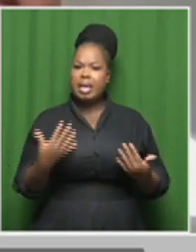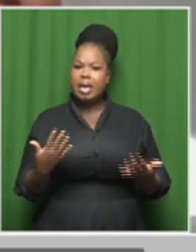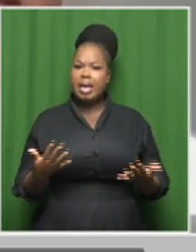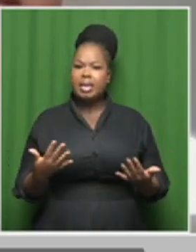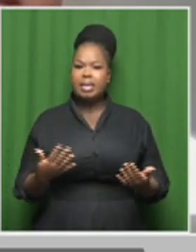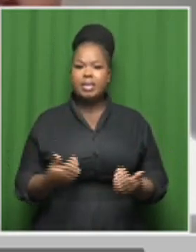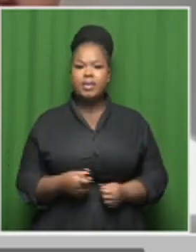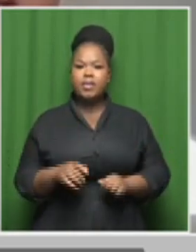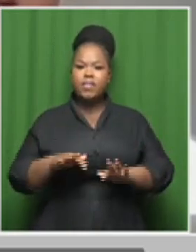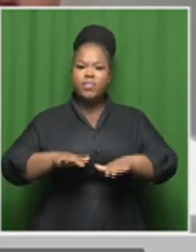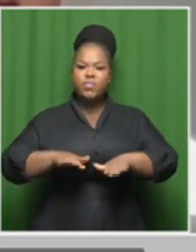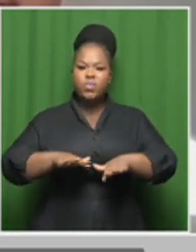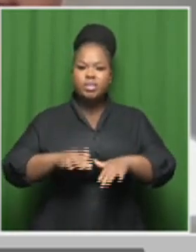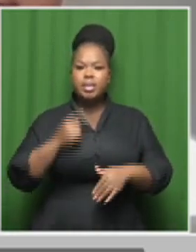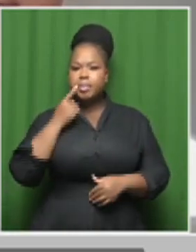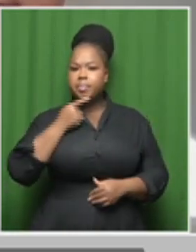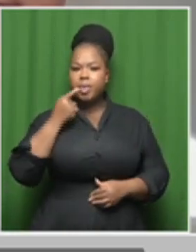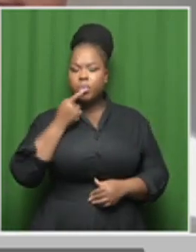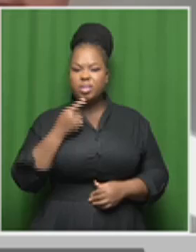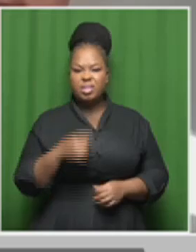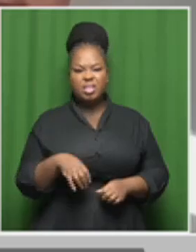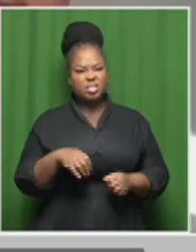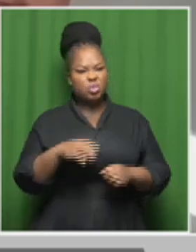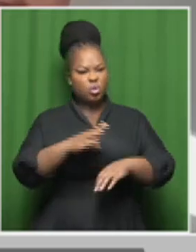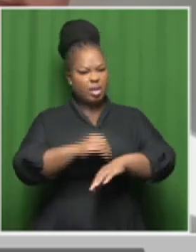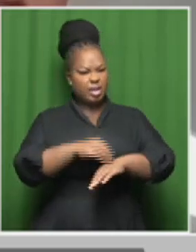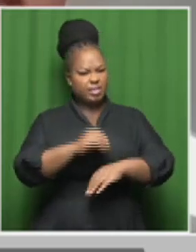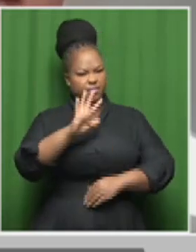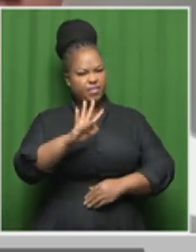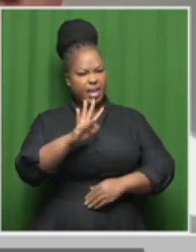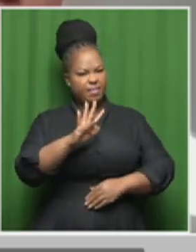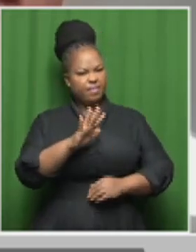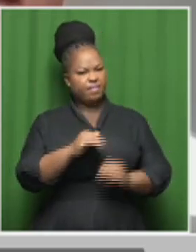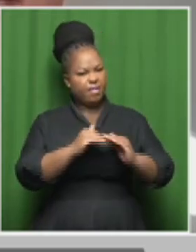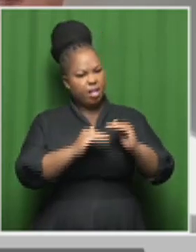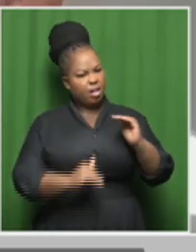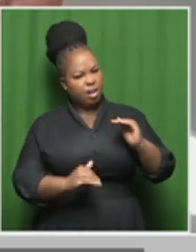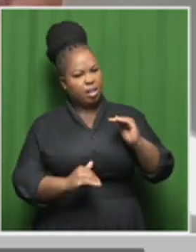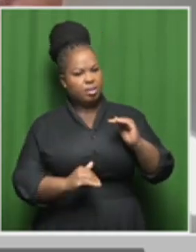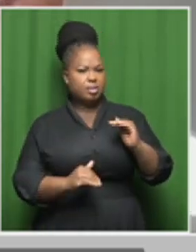mostly affects infants and children under the age of 5, unpack that further for us, please.